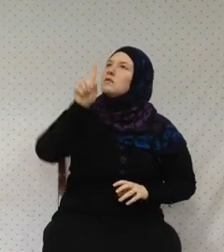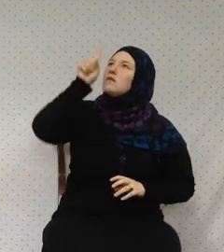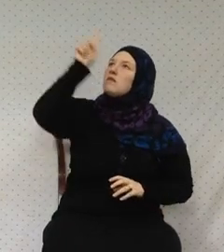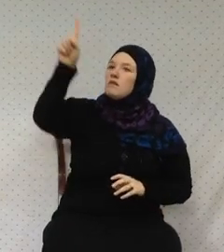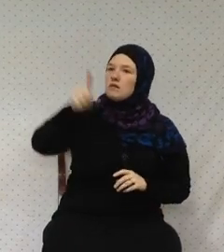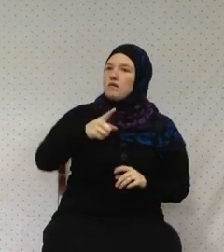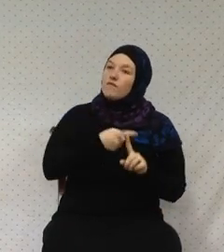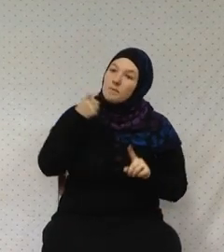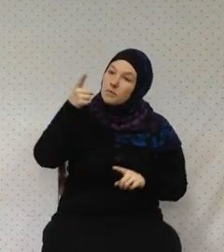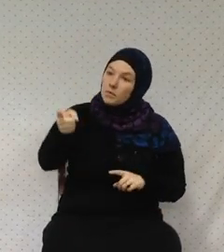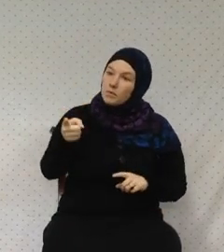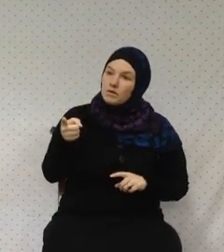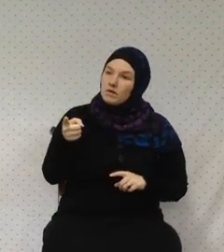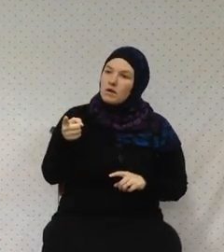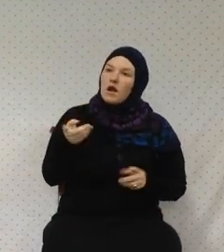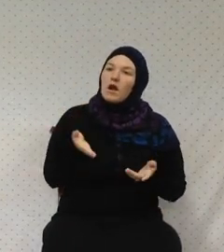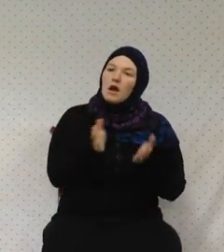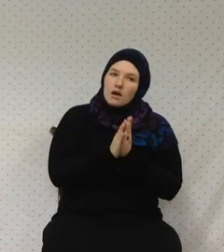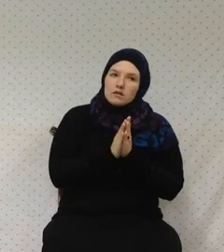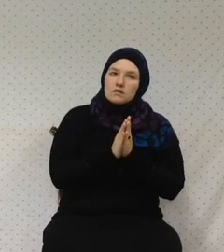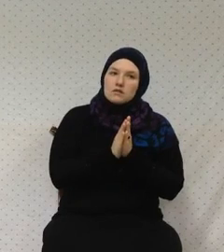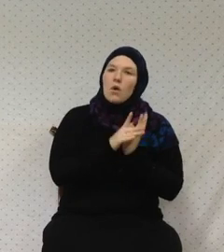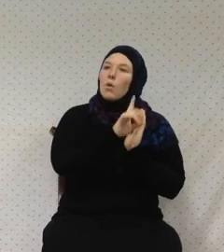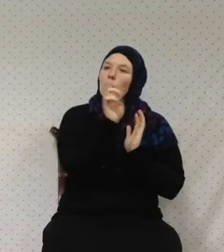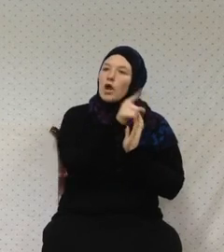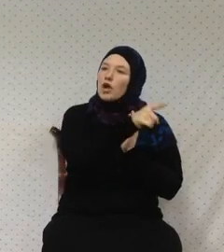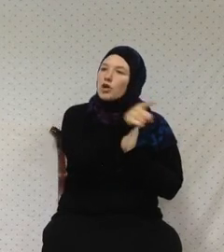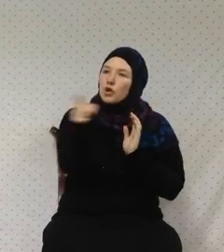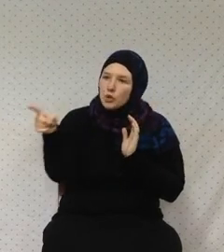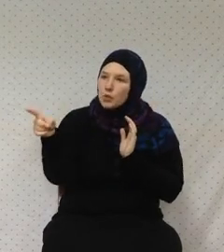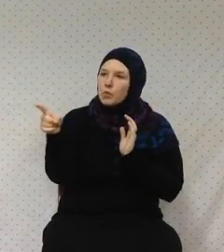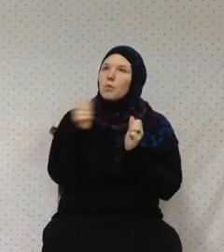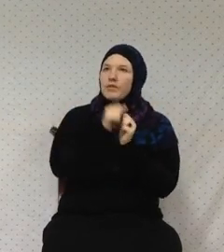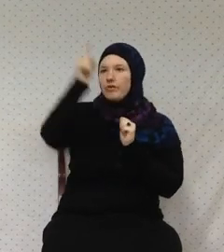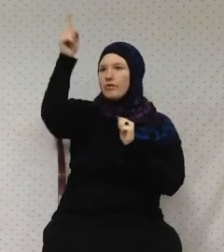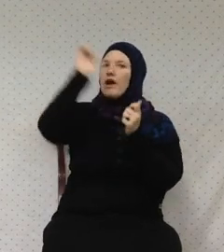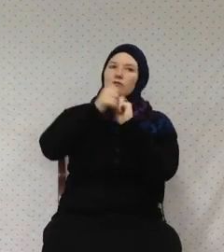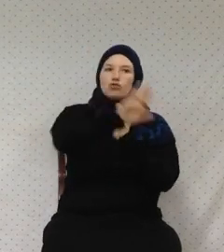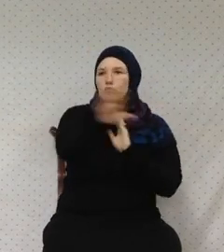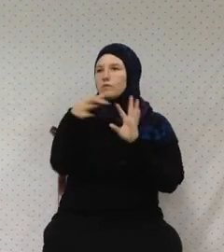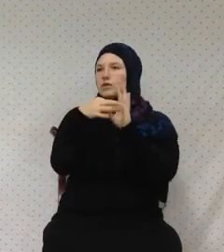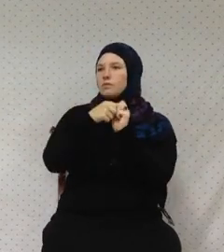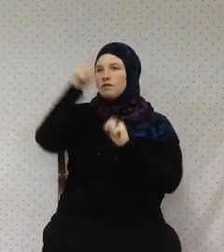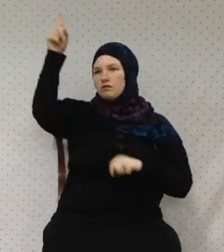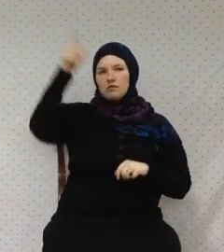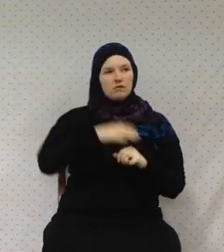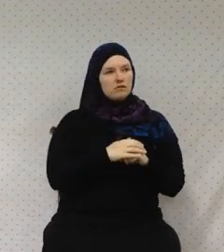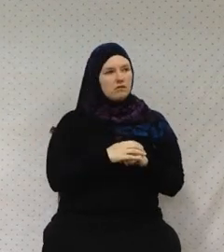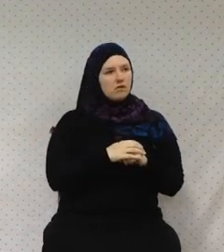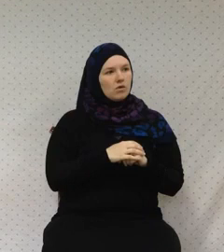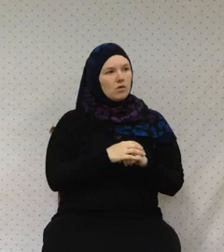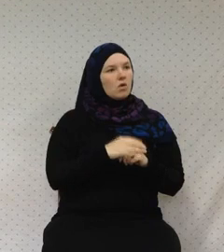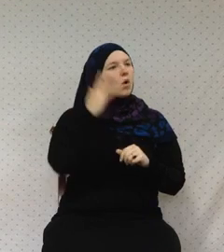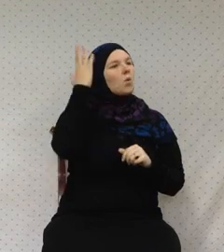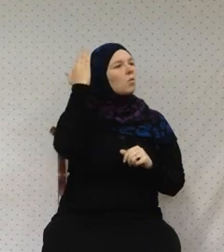is Allah from you? Ask, where are you from Allah? Why do you wait until